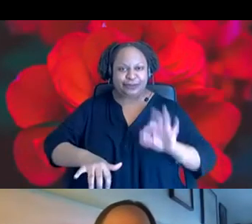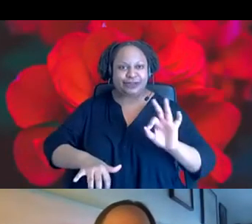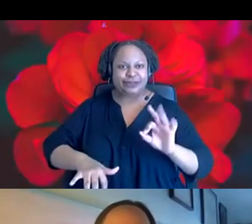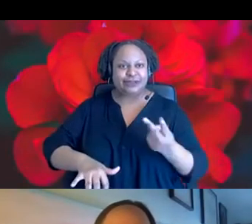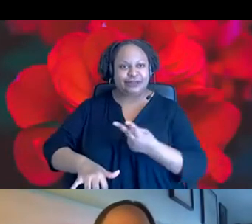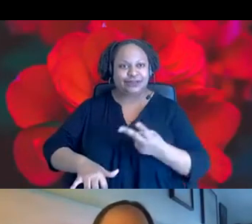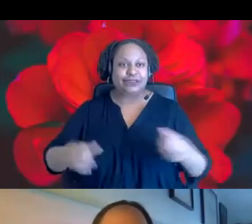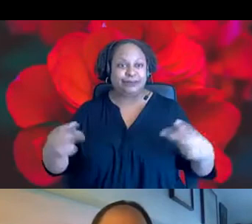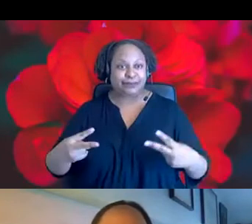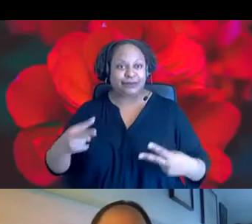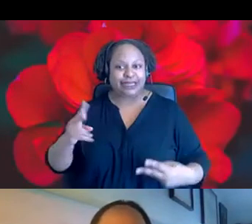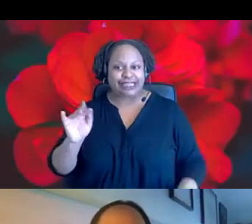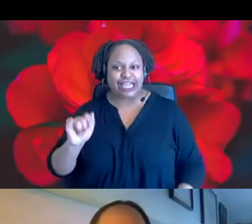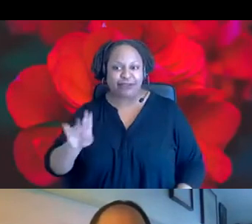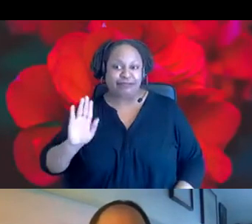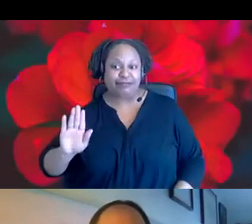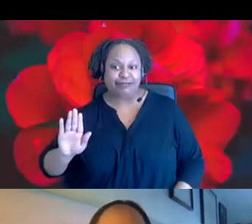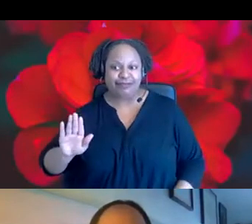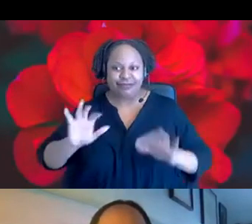doing closed captioning, excuse me.